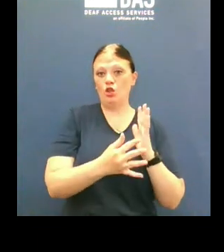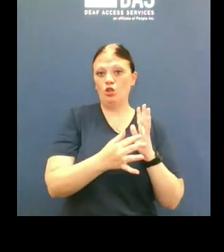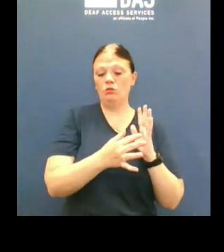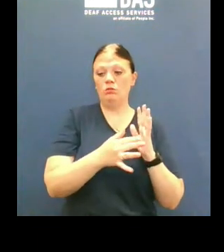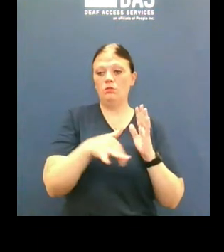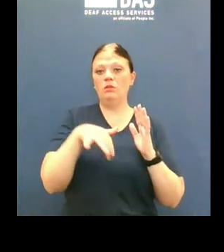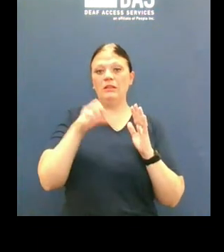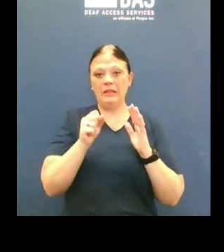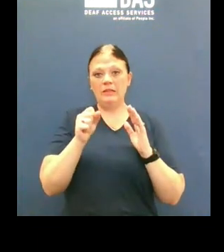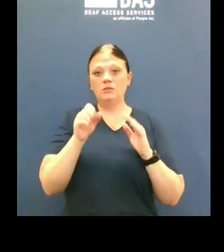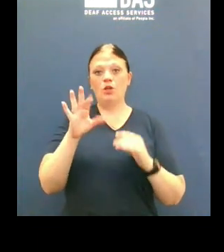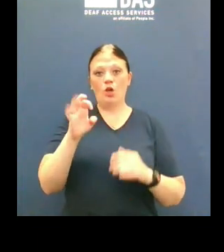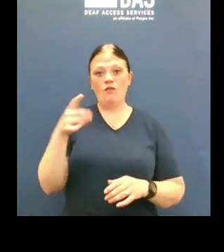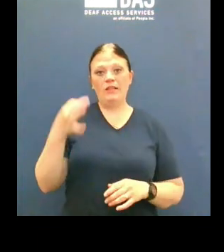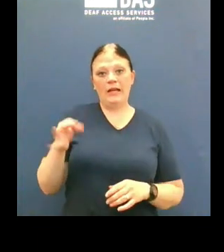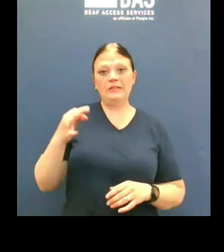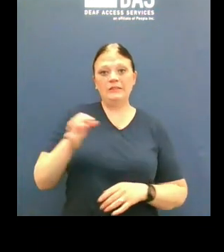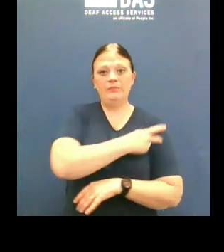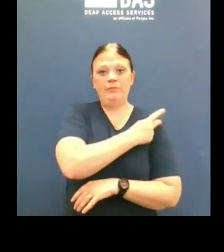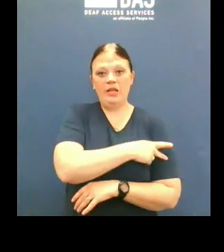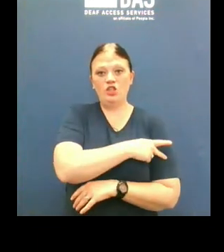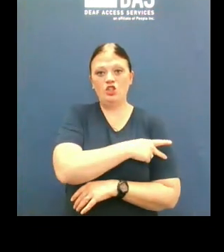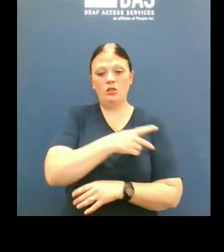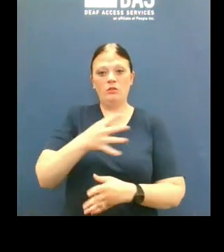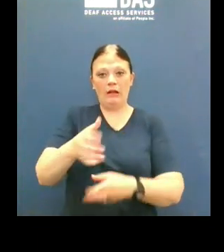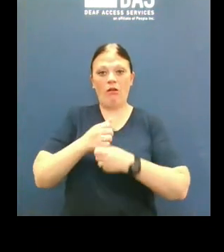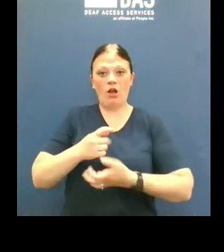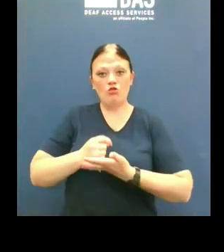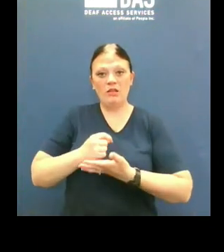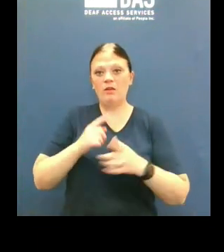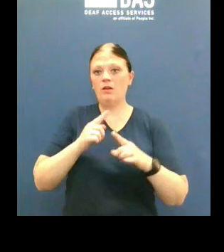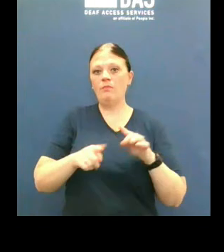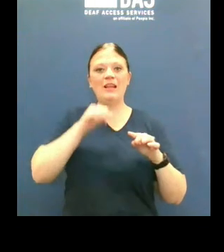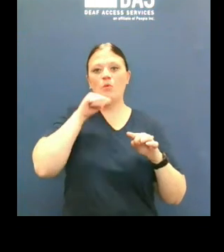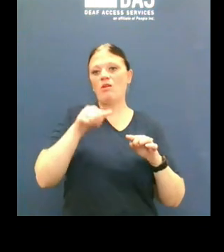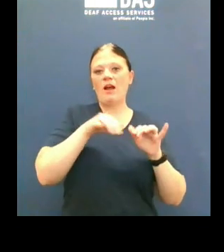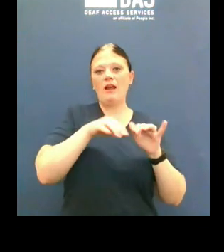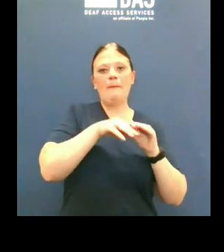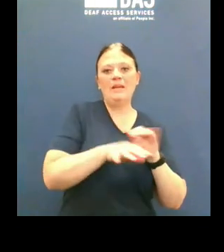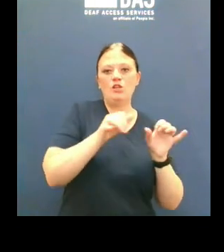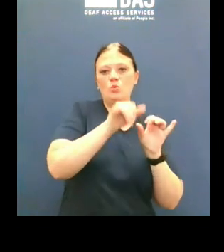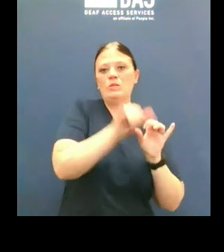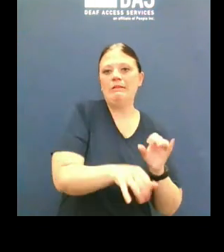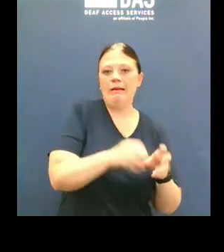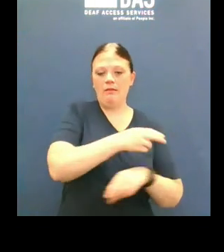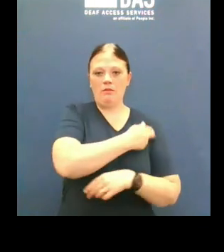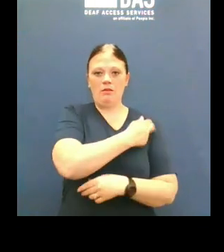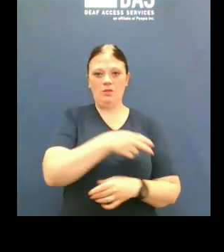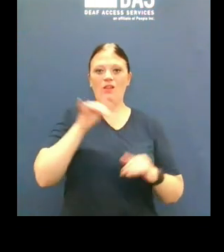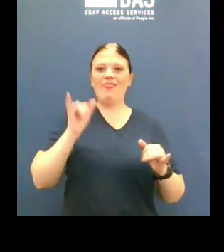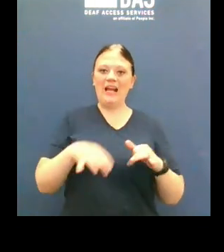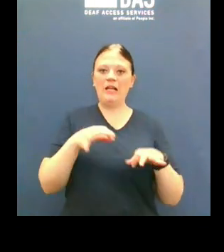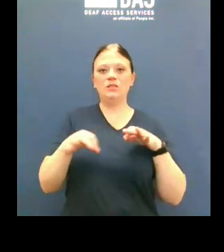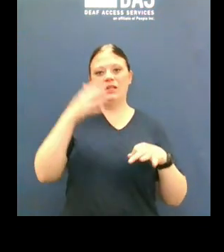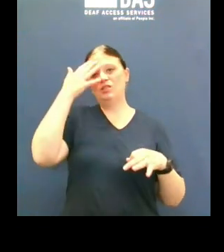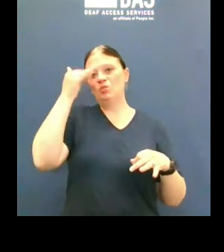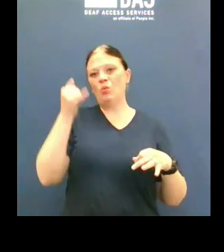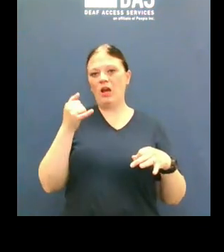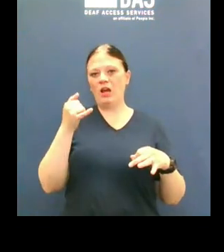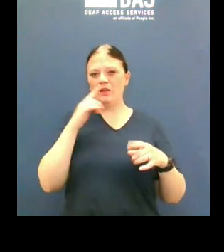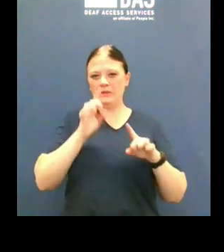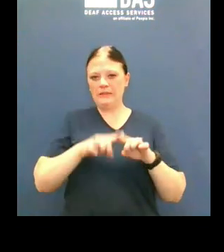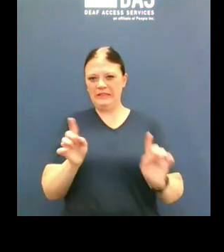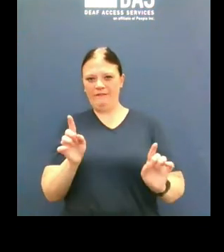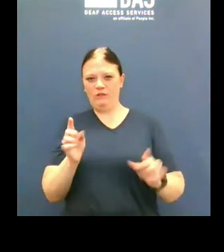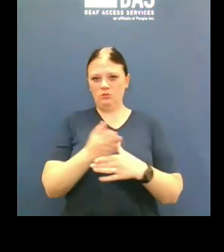COVID-19 patients in that day that they treated, but they actually were not admitted. So that explains why we've had some discrepancies